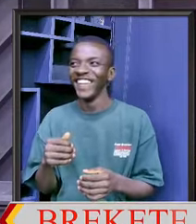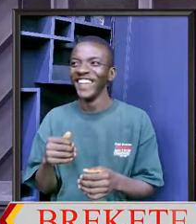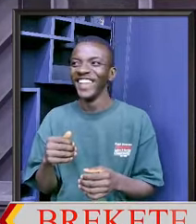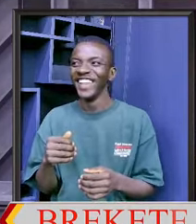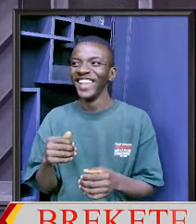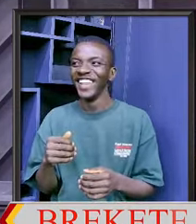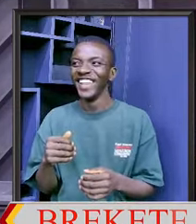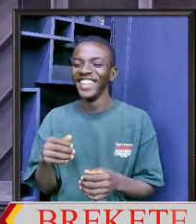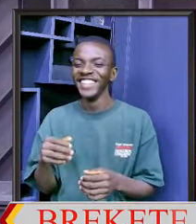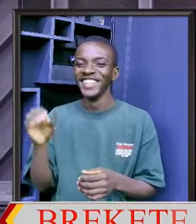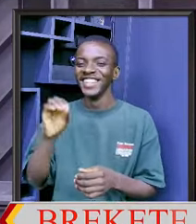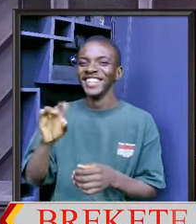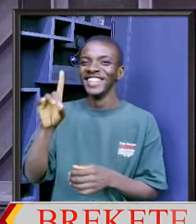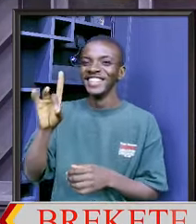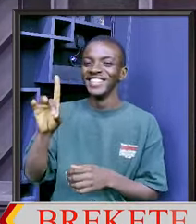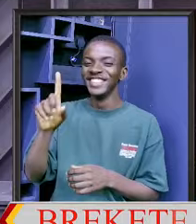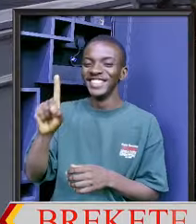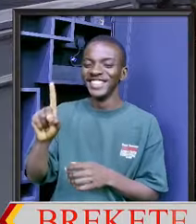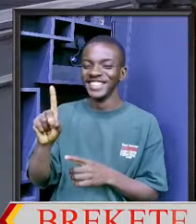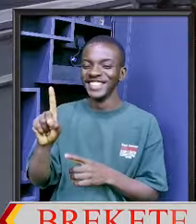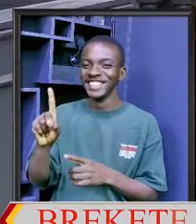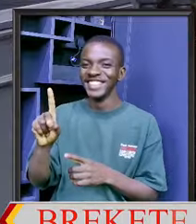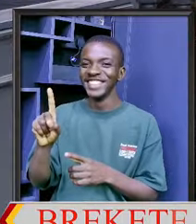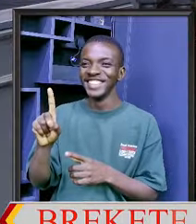Repeat them again, sir. 081